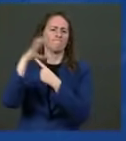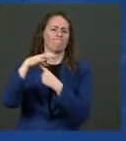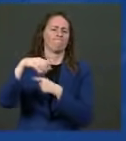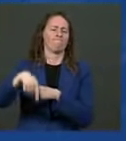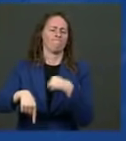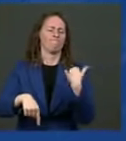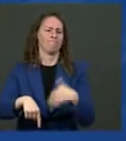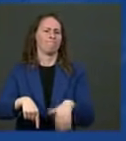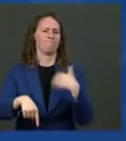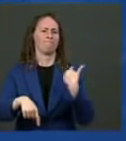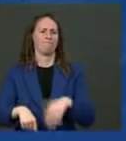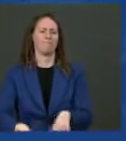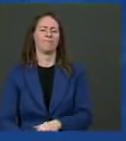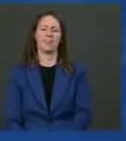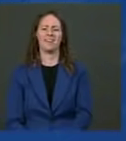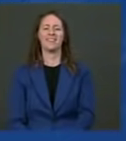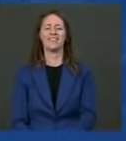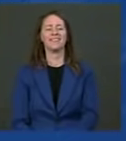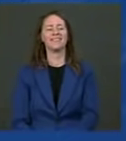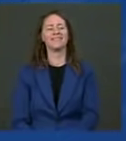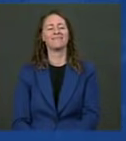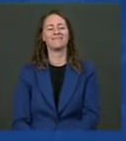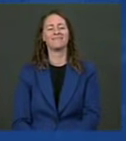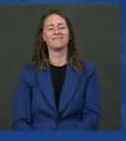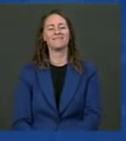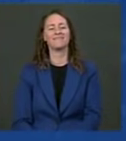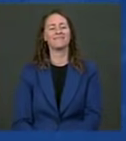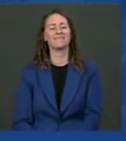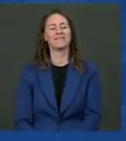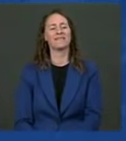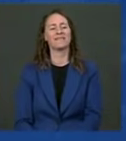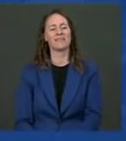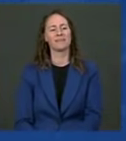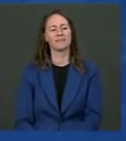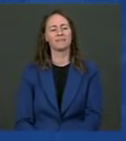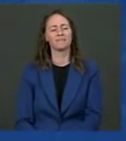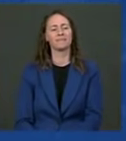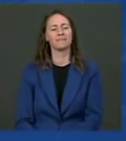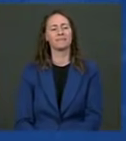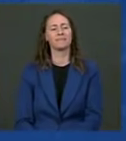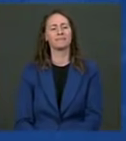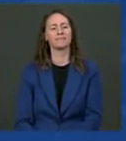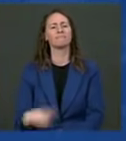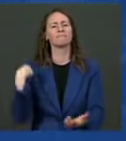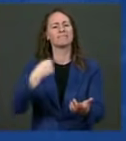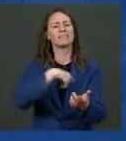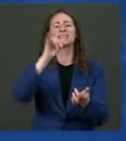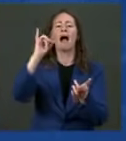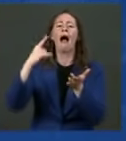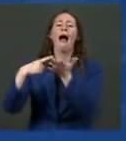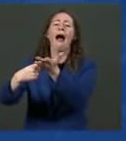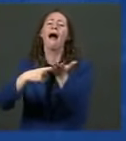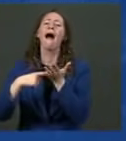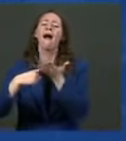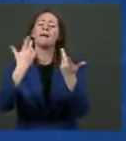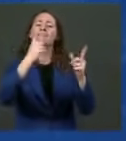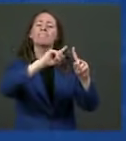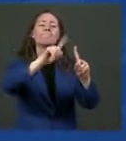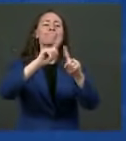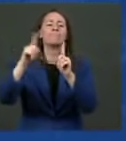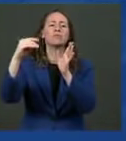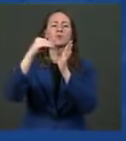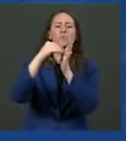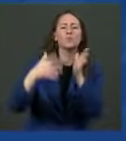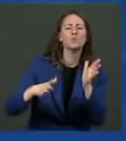And the way we talked about the interfacing of all the students and the social education that's taking